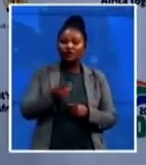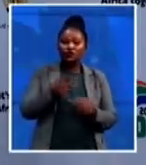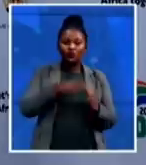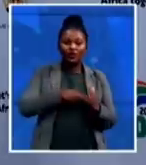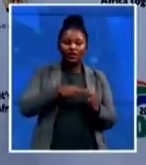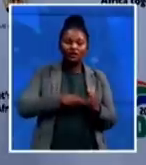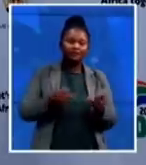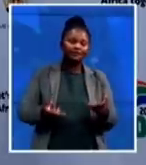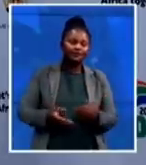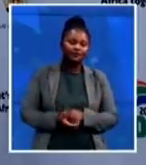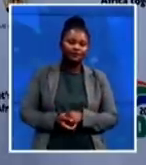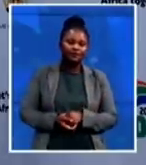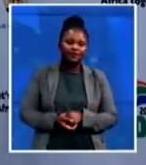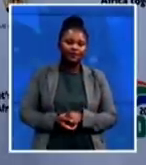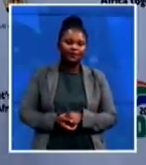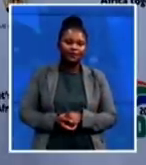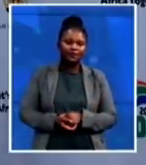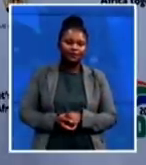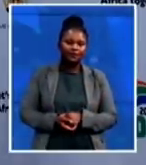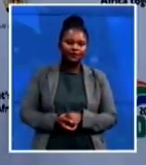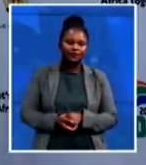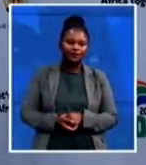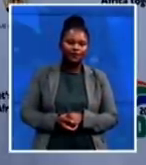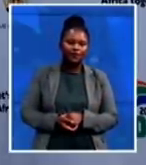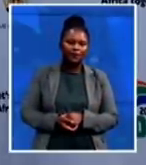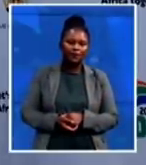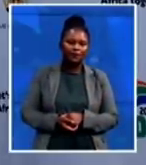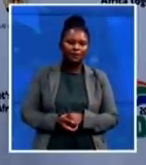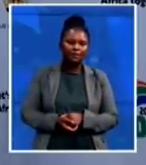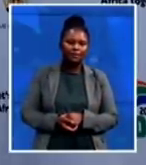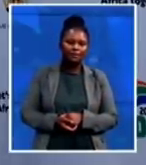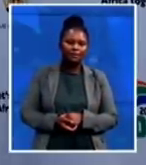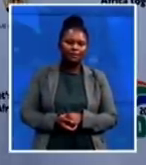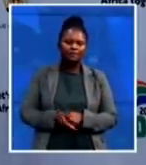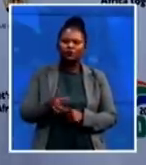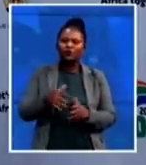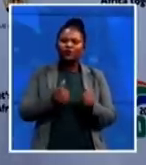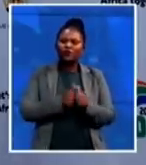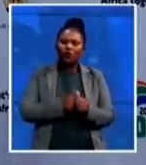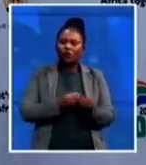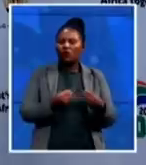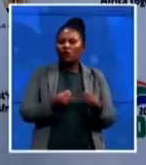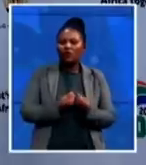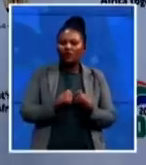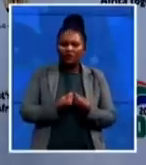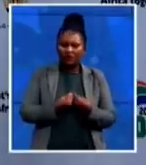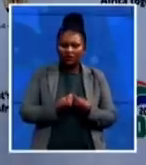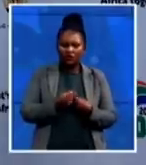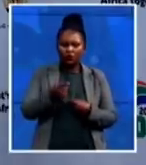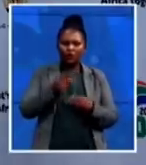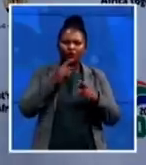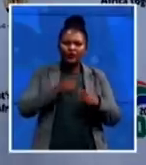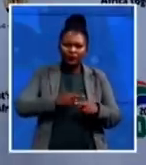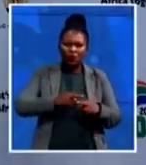We said we'll follow science. We'll follow objective reality. We'll respond to circumstances. A